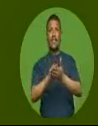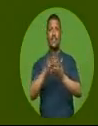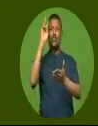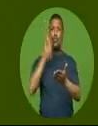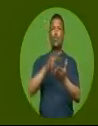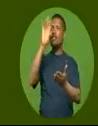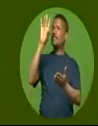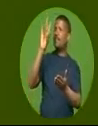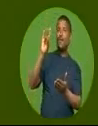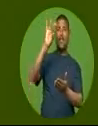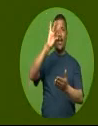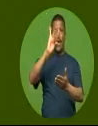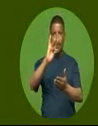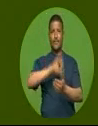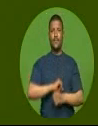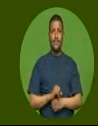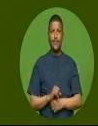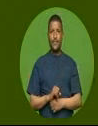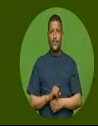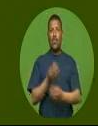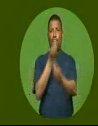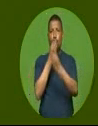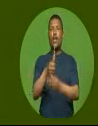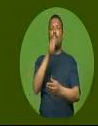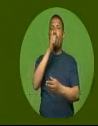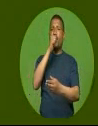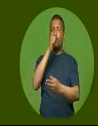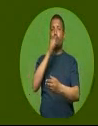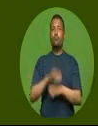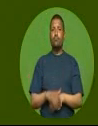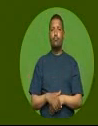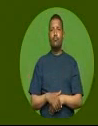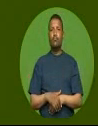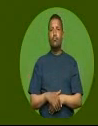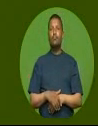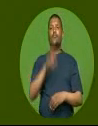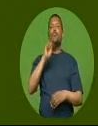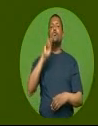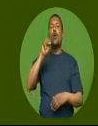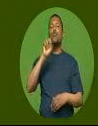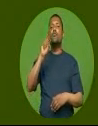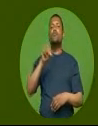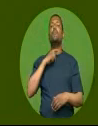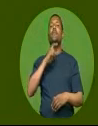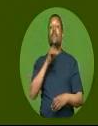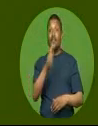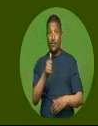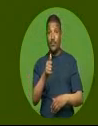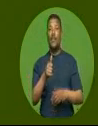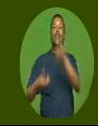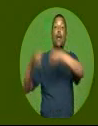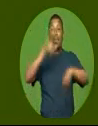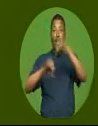in 2007-8, the food and beverages, the non-metals, and